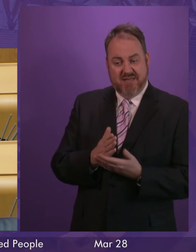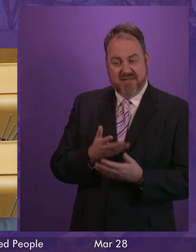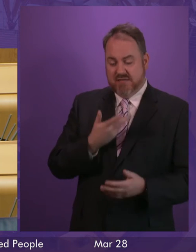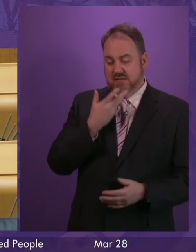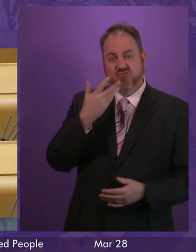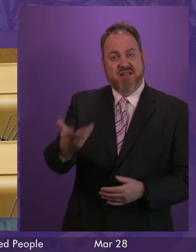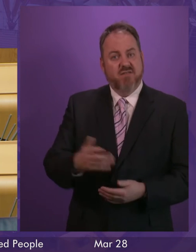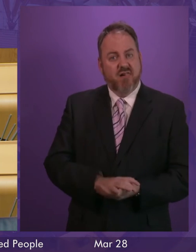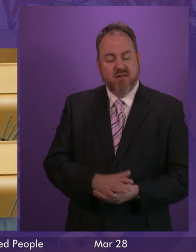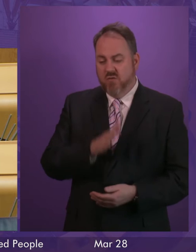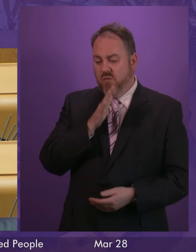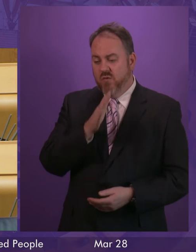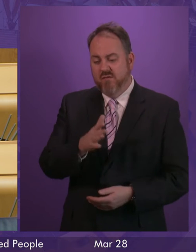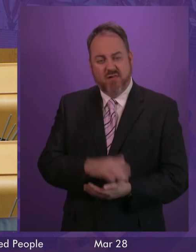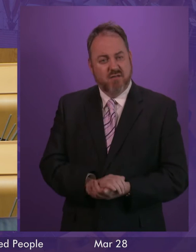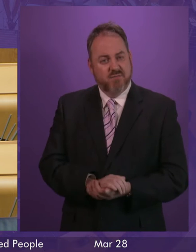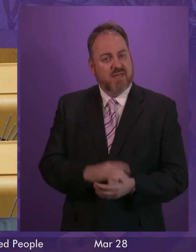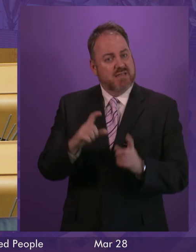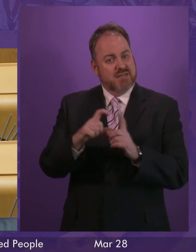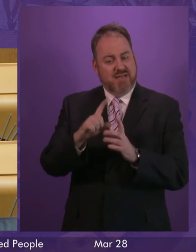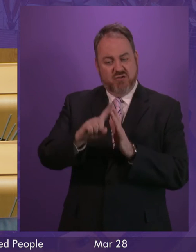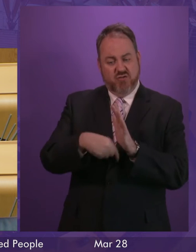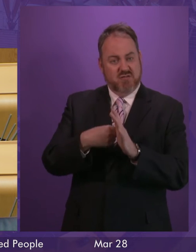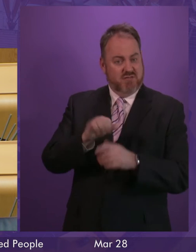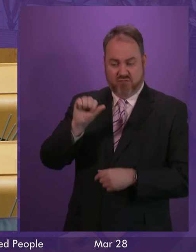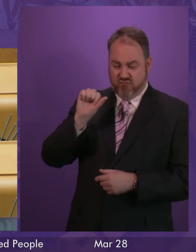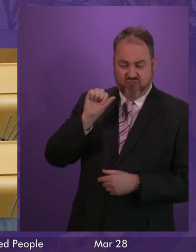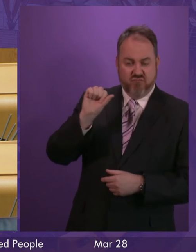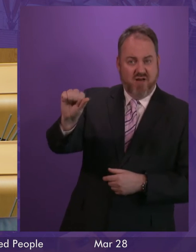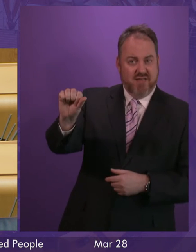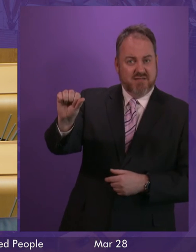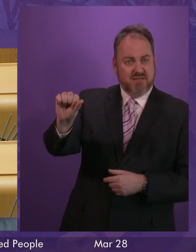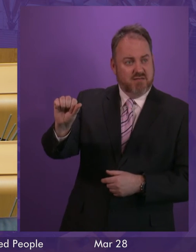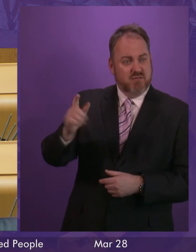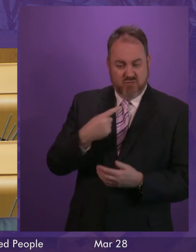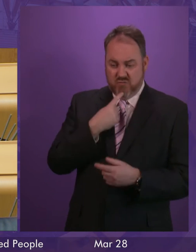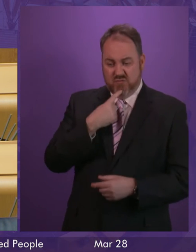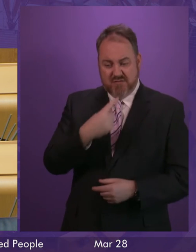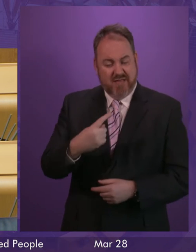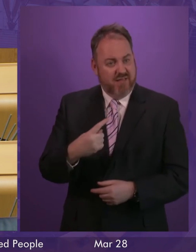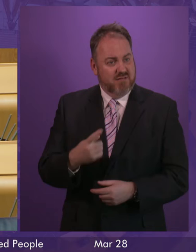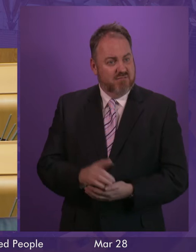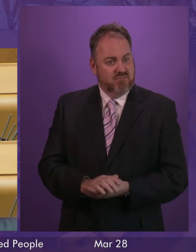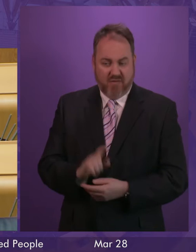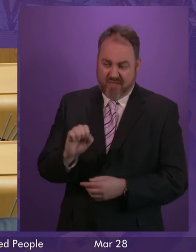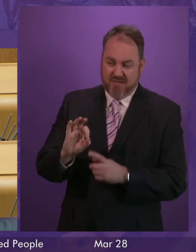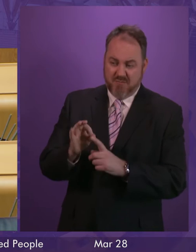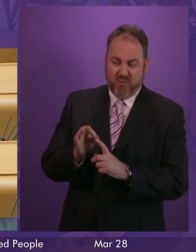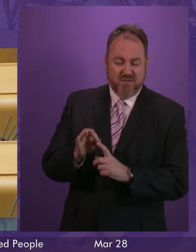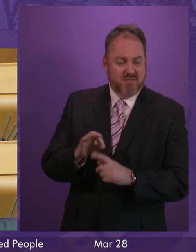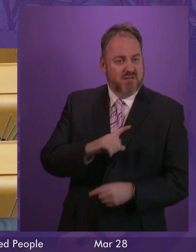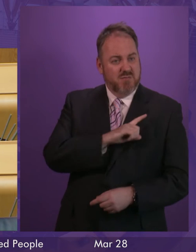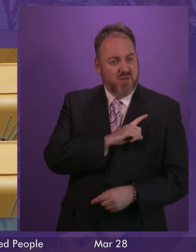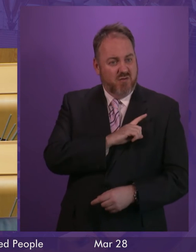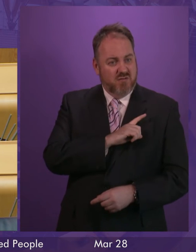presiding officer. think Daniel Johnson is absolutely right to doggedly raise this issue because